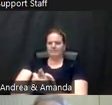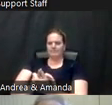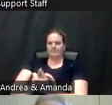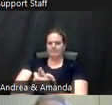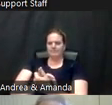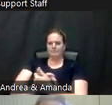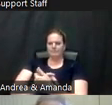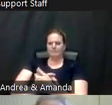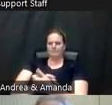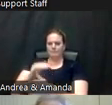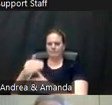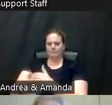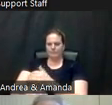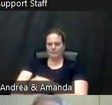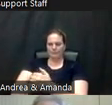Next slide, please.